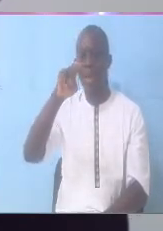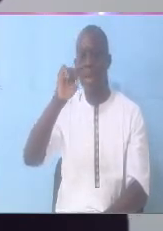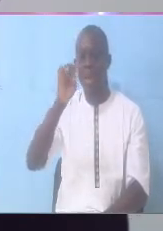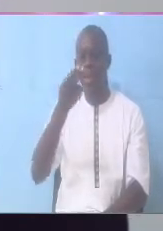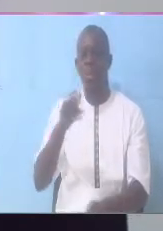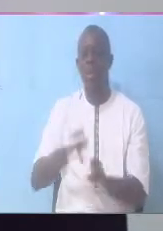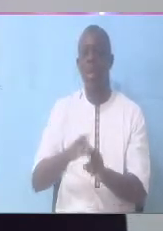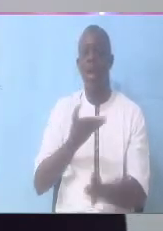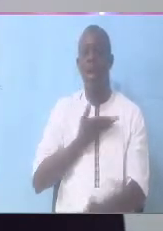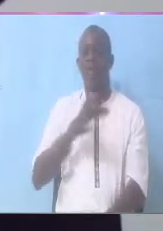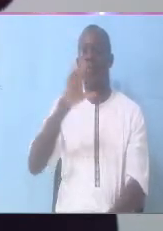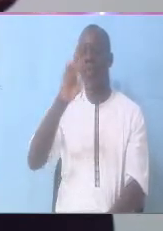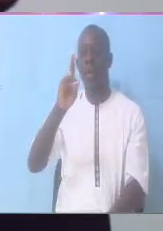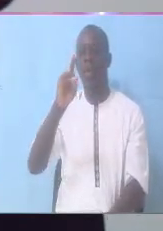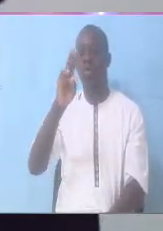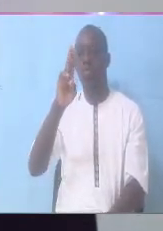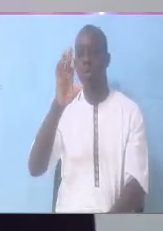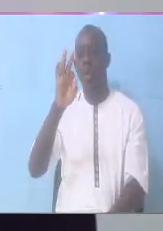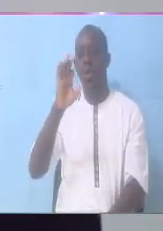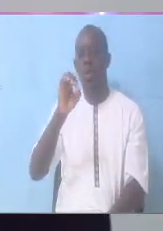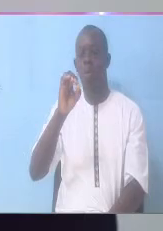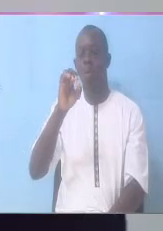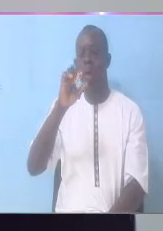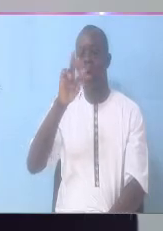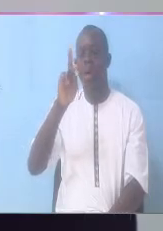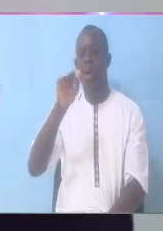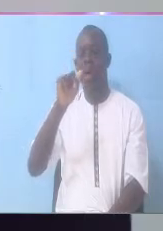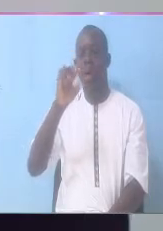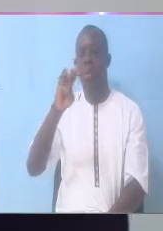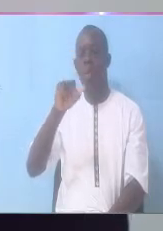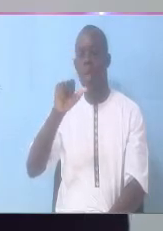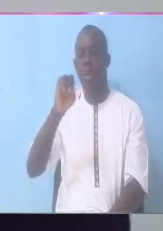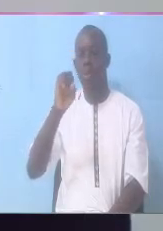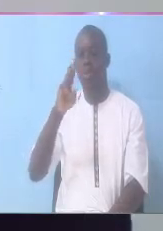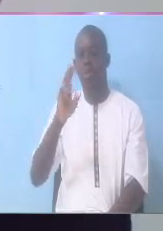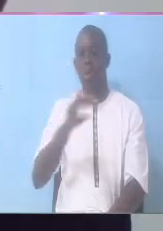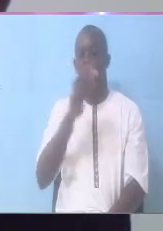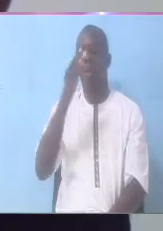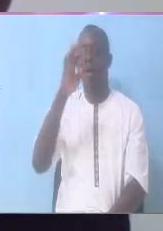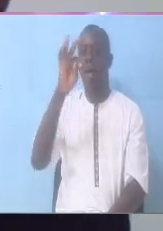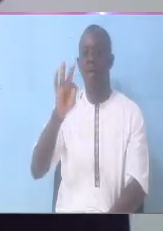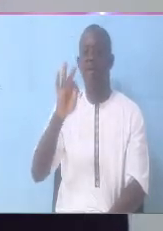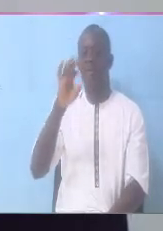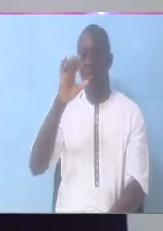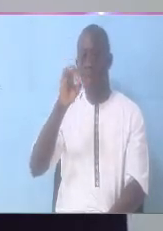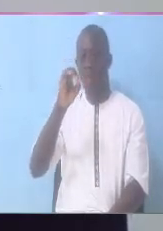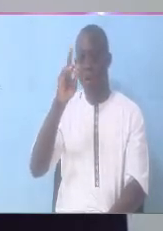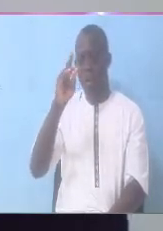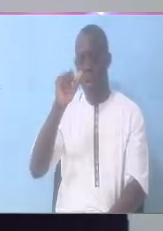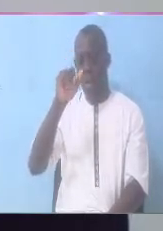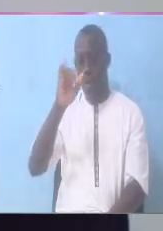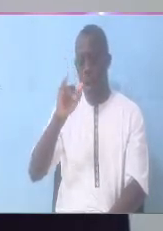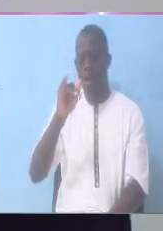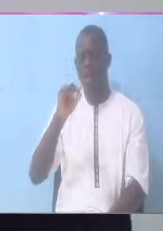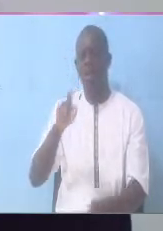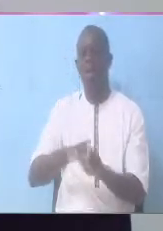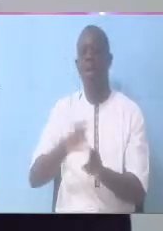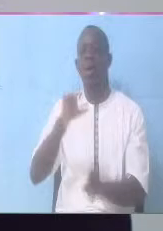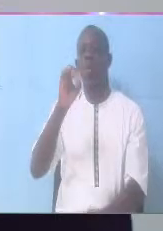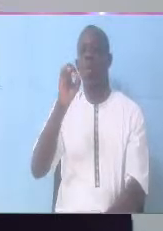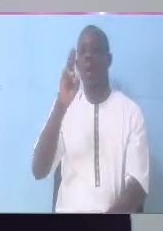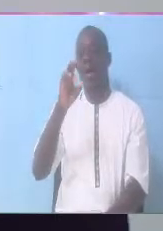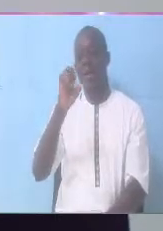Kamaso. Fode Makalo. Fode Makalo. Ousseynou Mbenga. Ousseynou